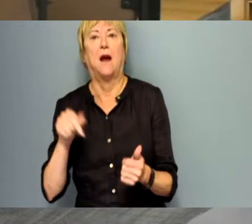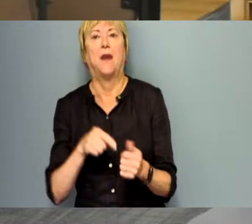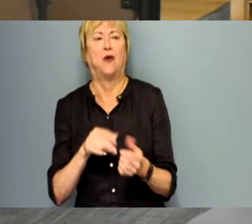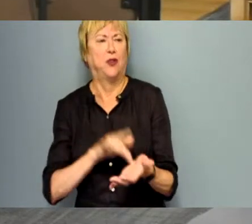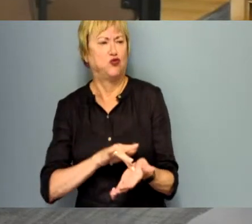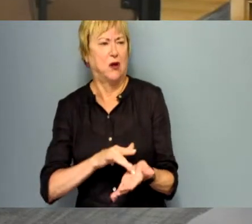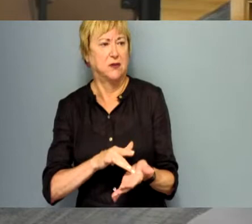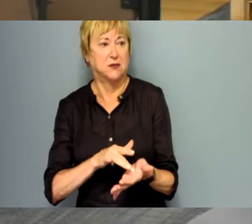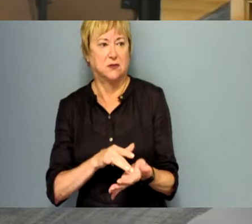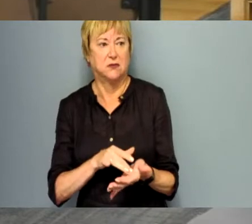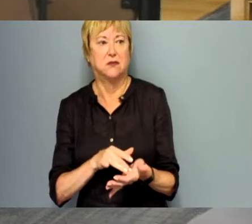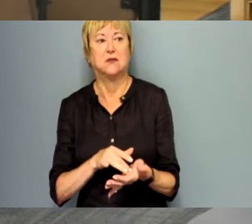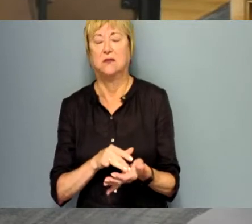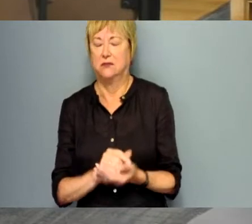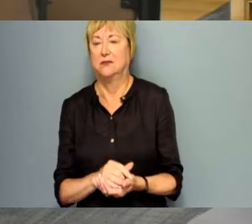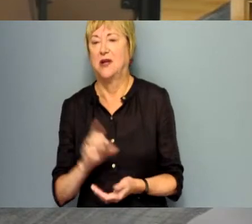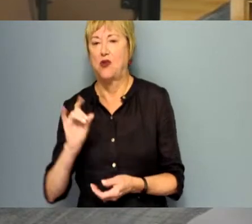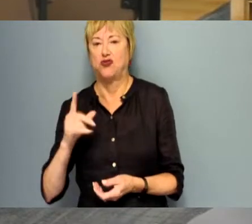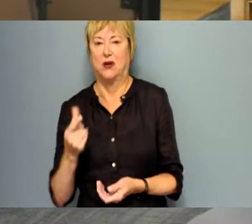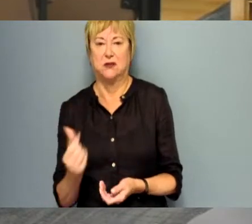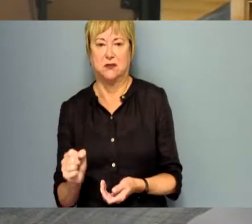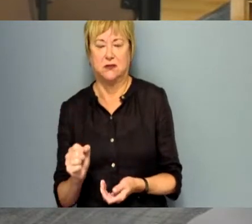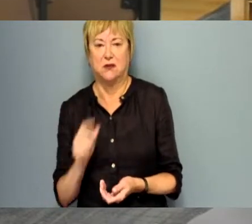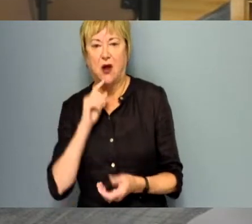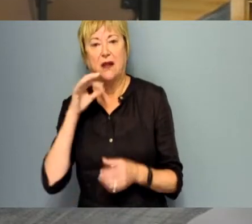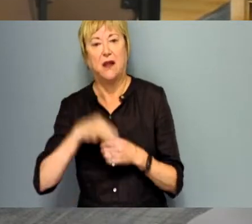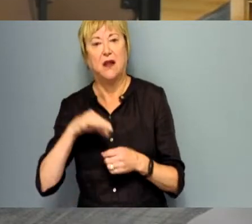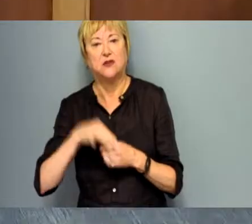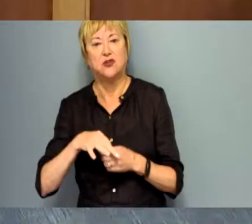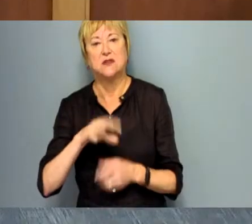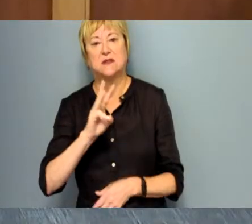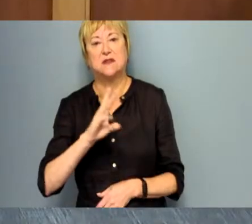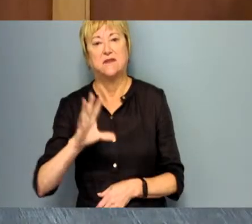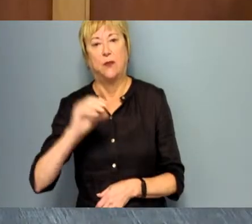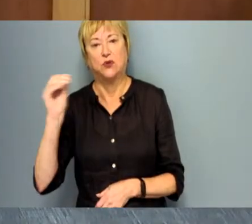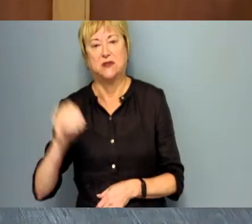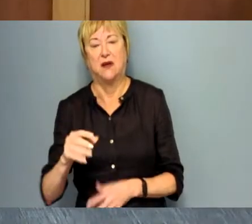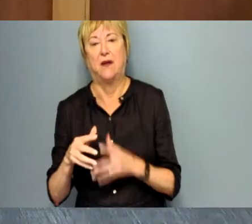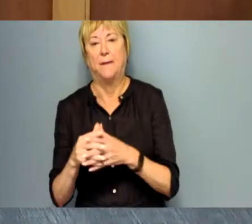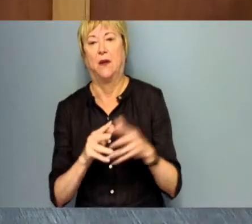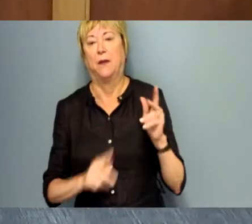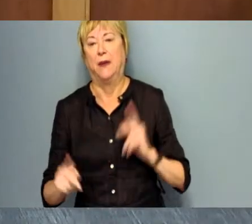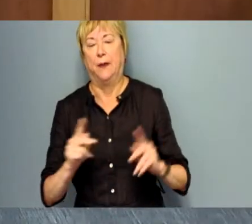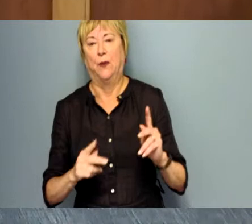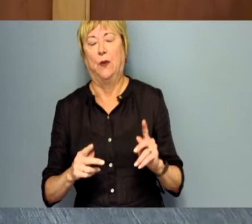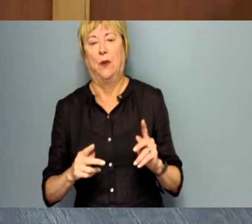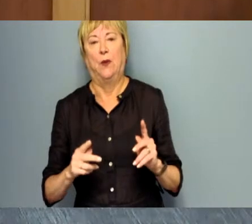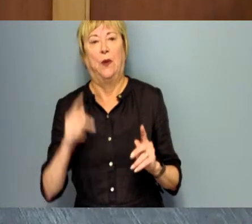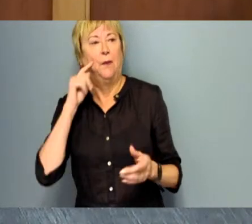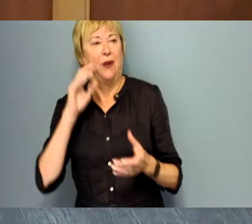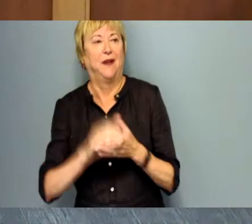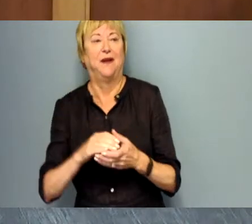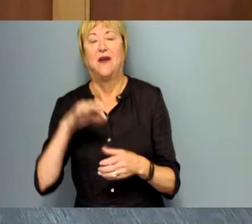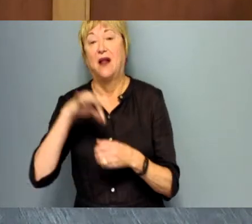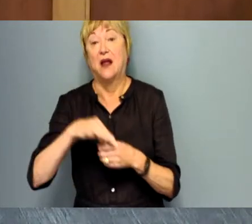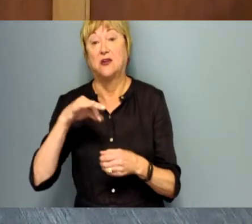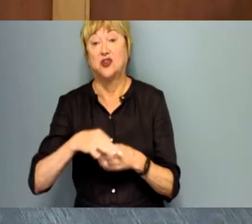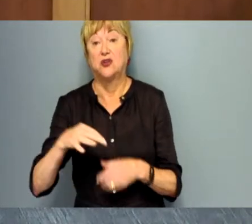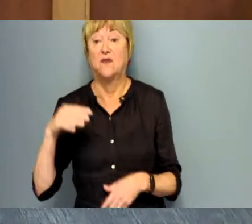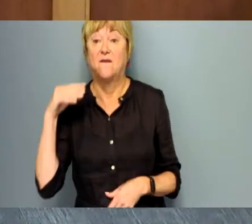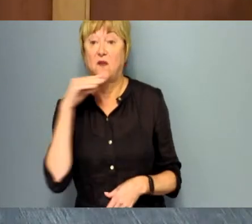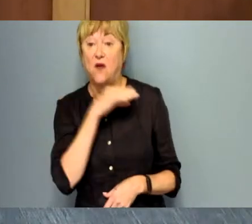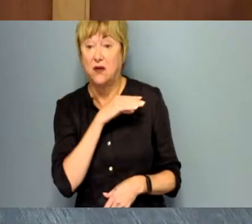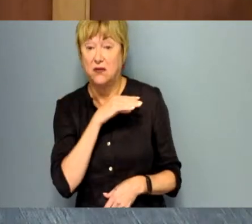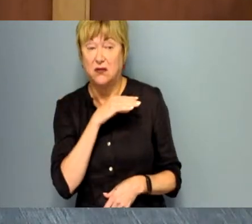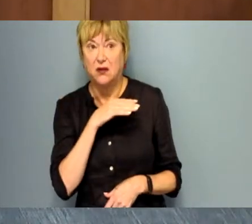On the election, 65% of the American people believe there's election fraud, and that the